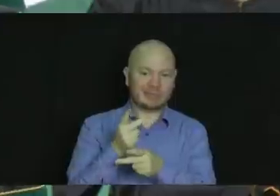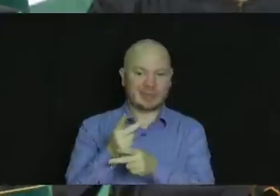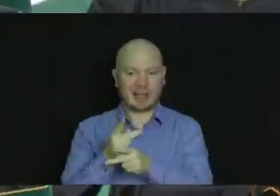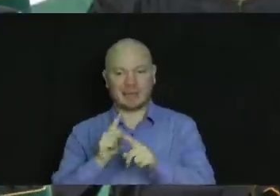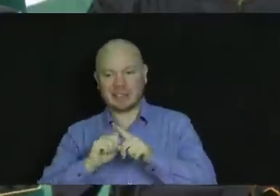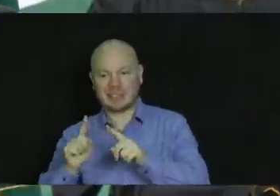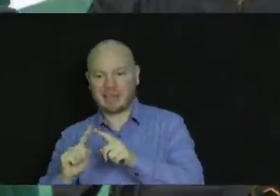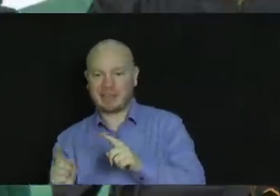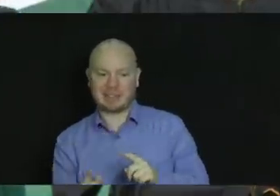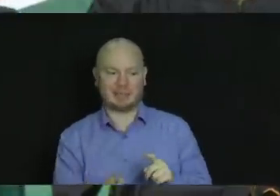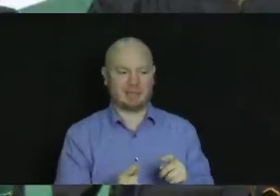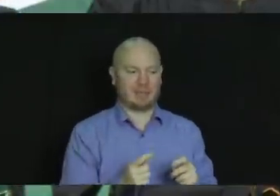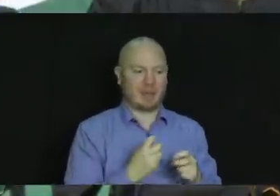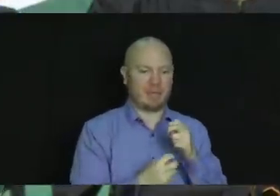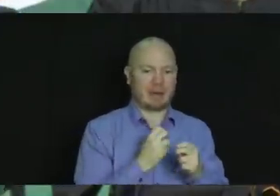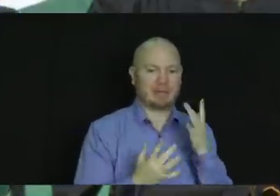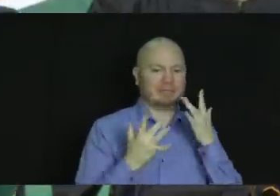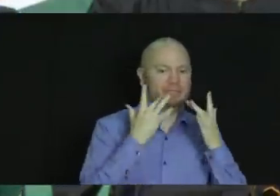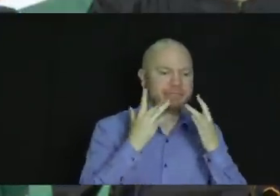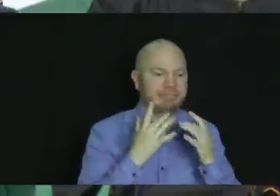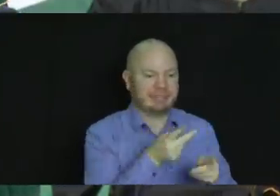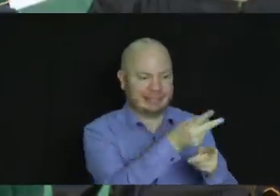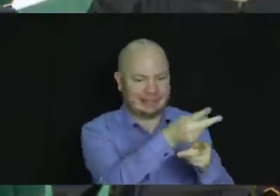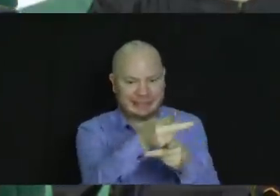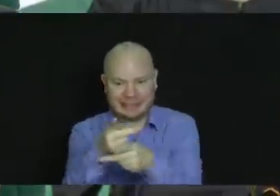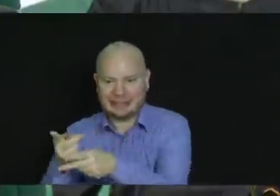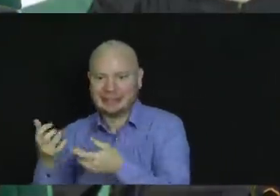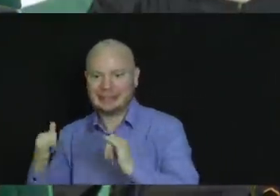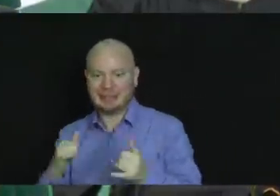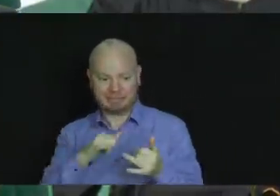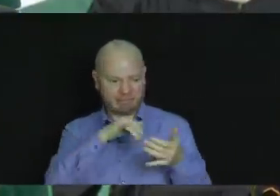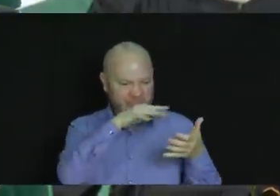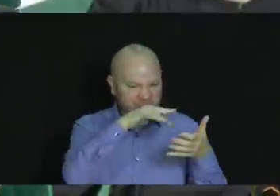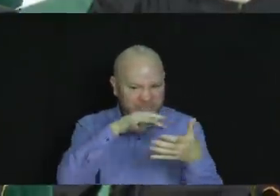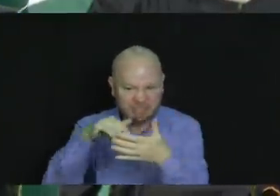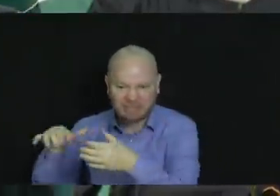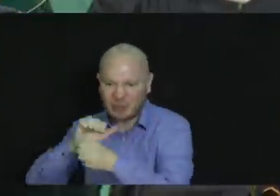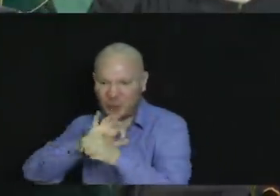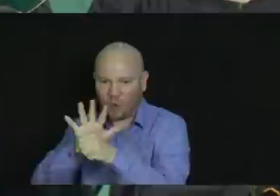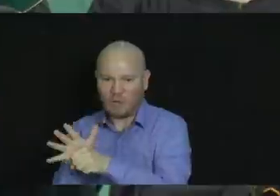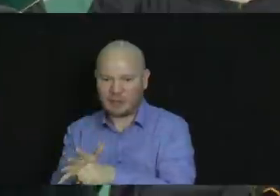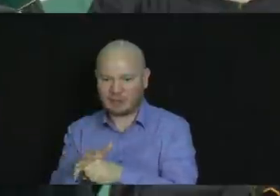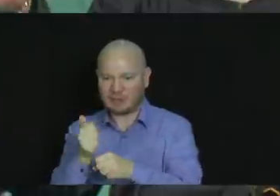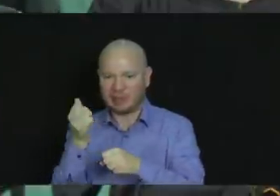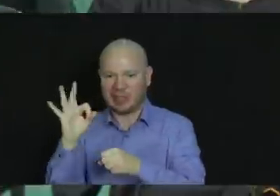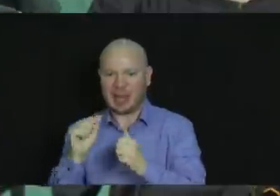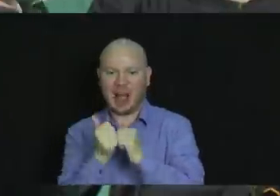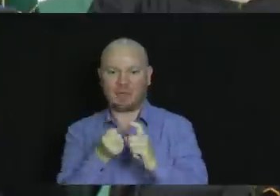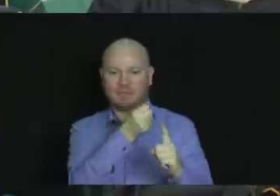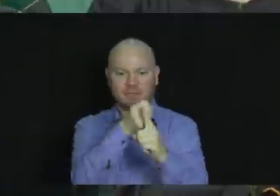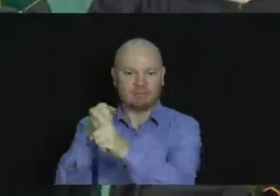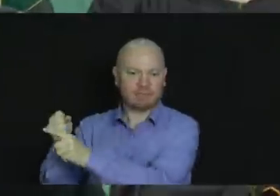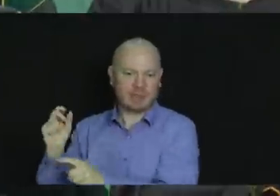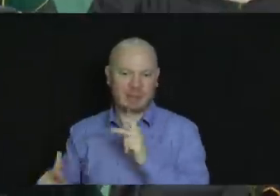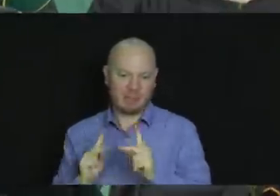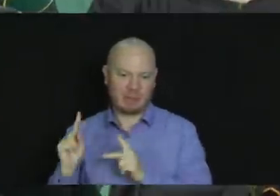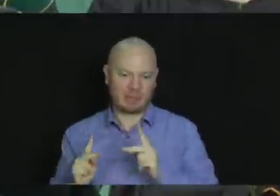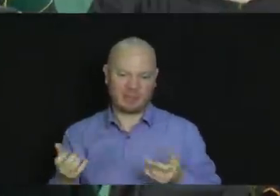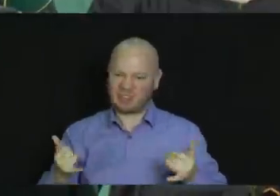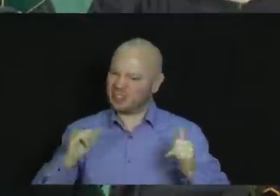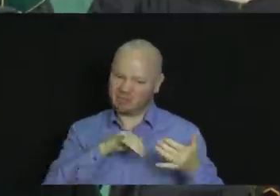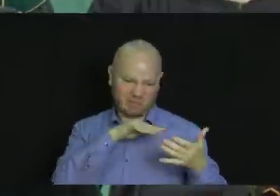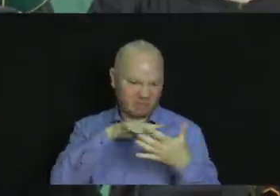who continue to scientifically study the effects of COVID-19. And you, our students,